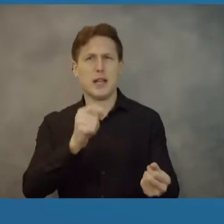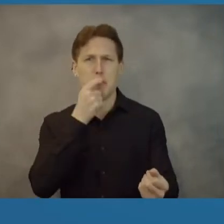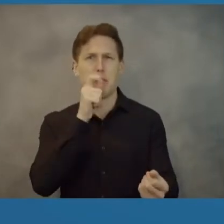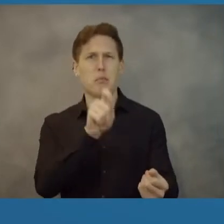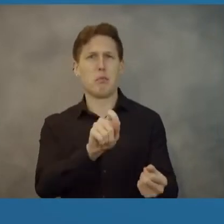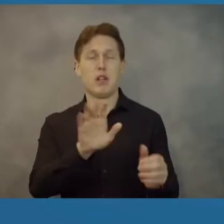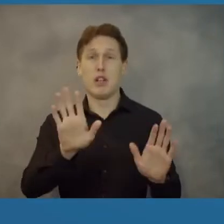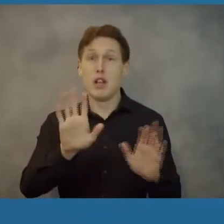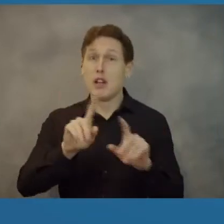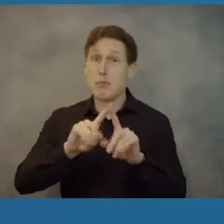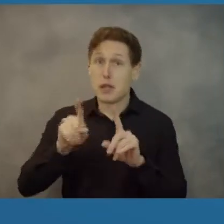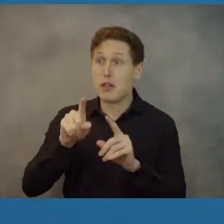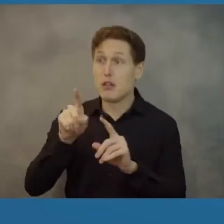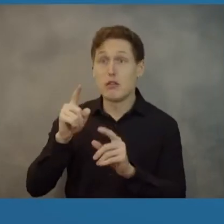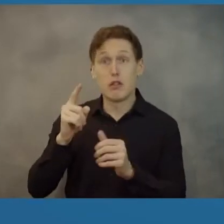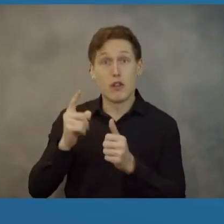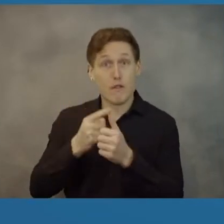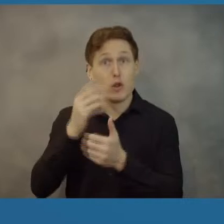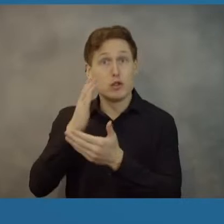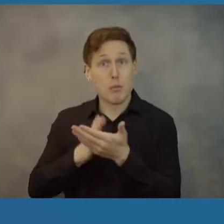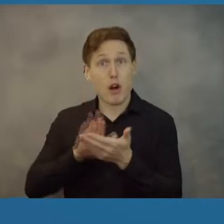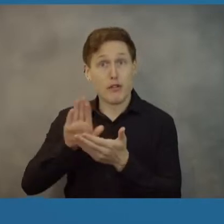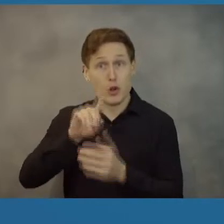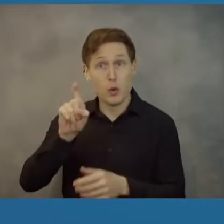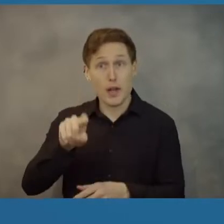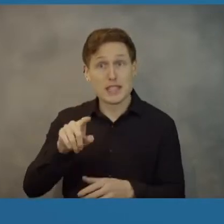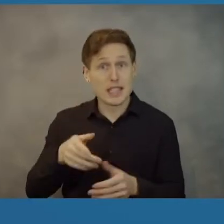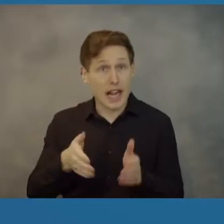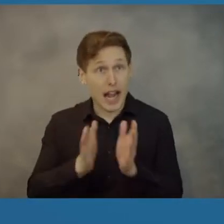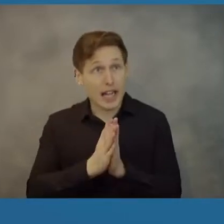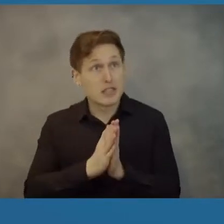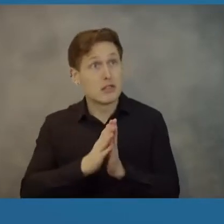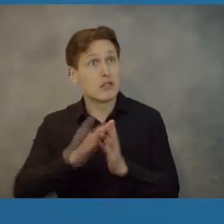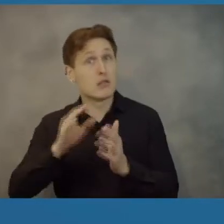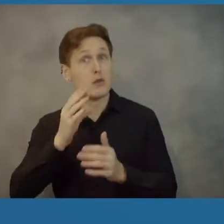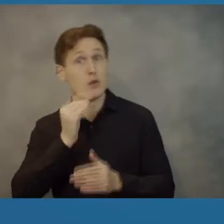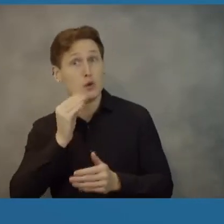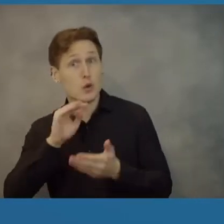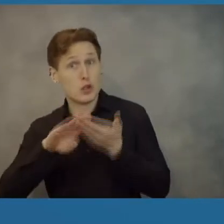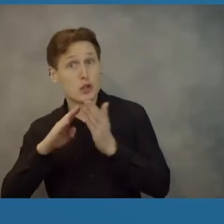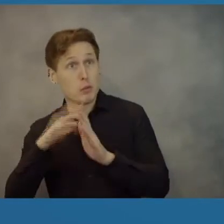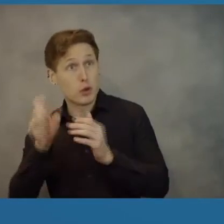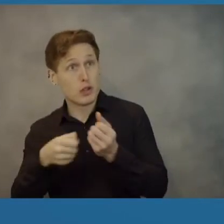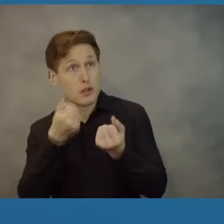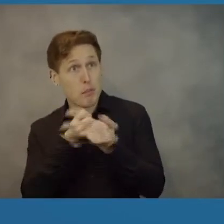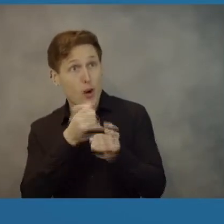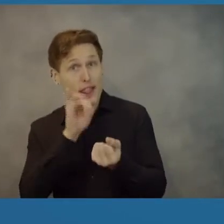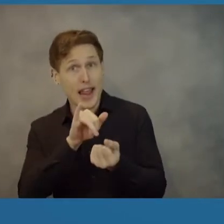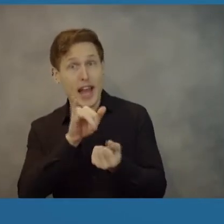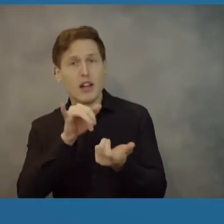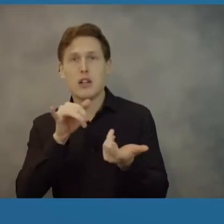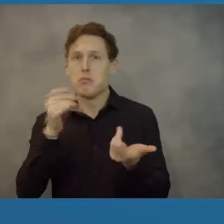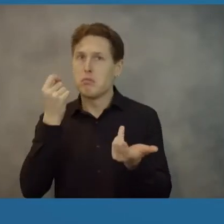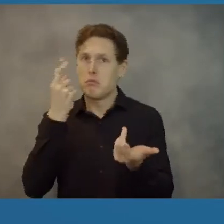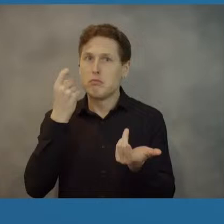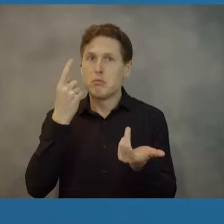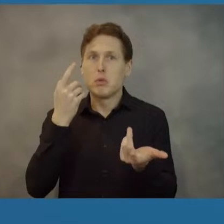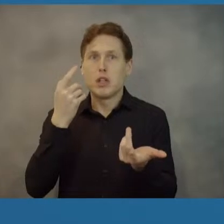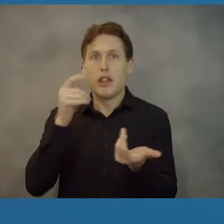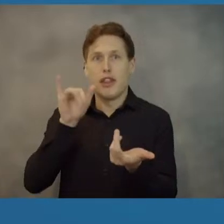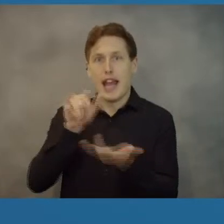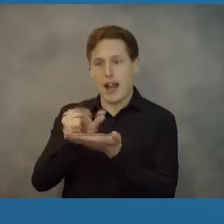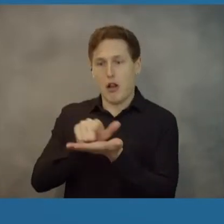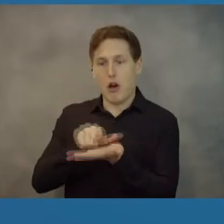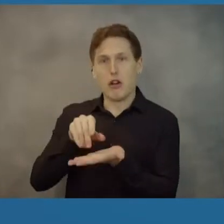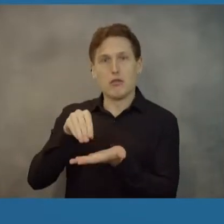your question was, is this supported by the groups that came forward? Now, this was, again, a law that was put in place to stop